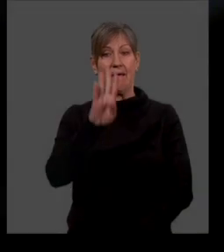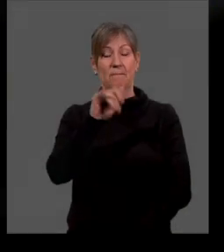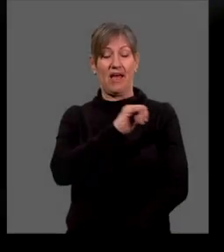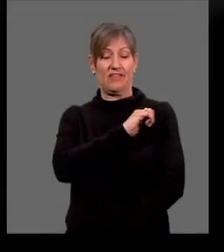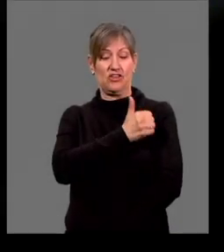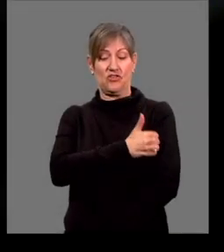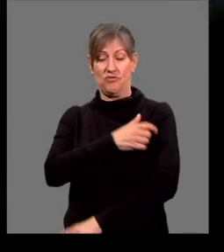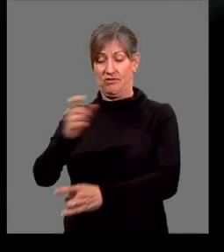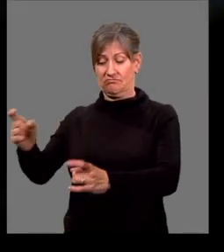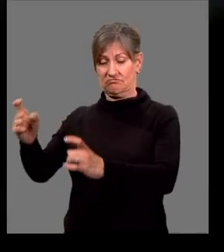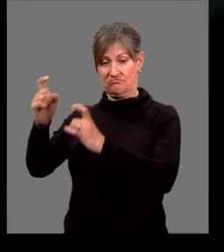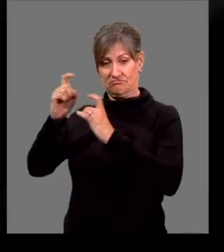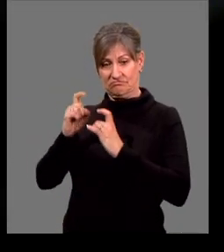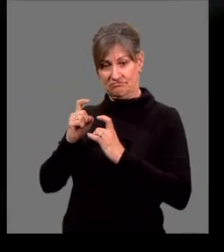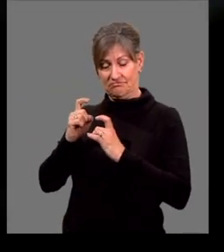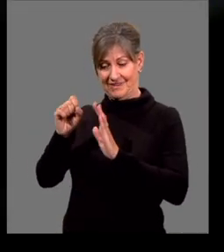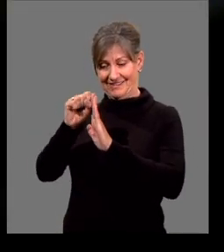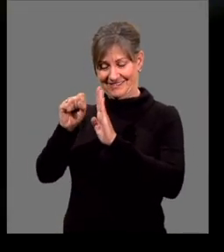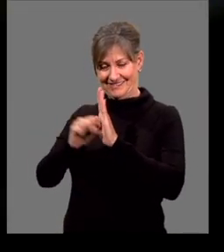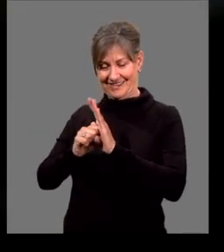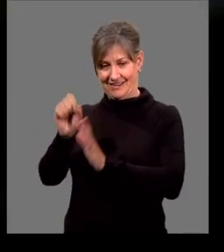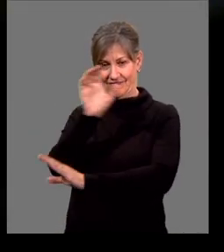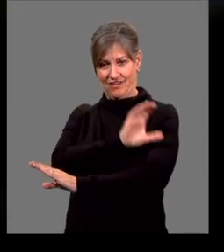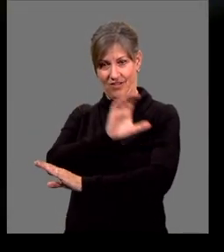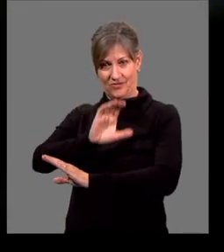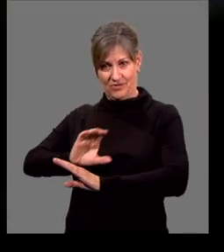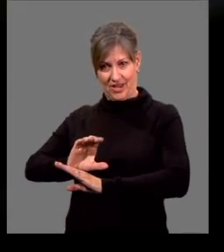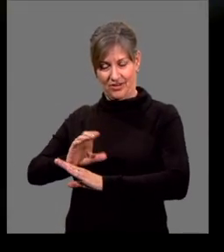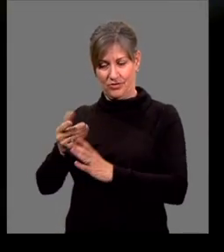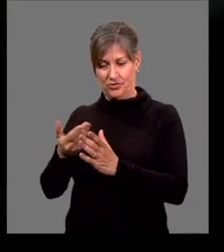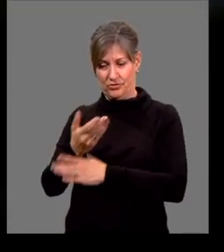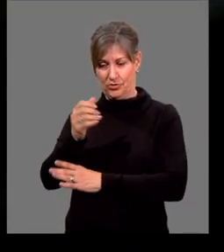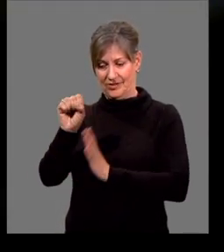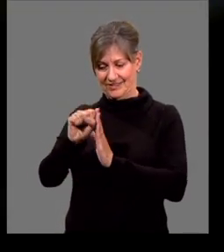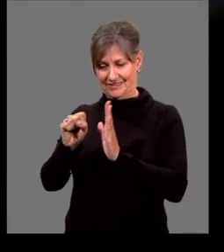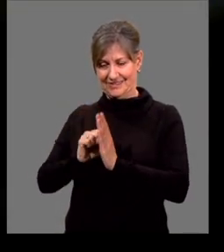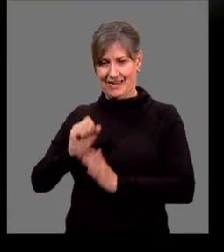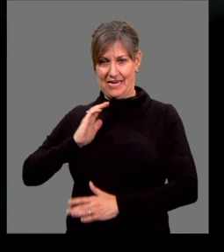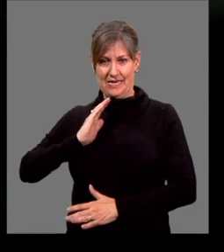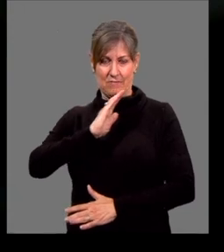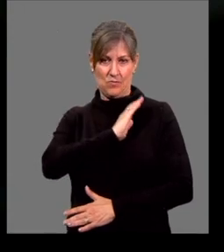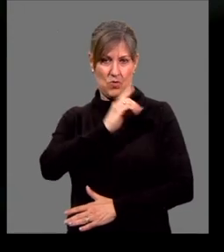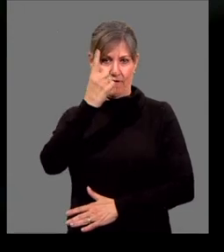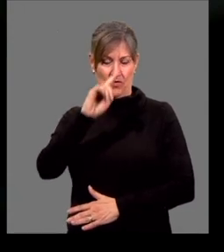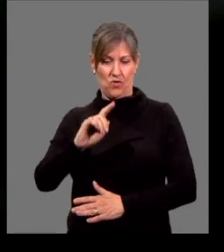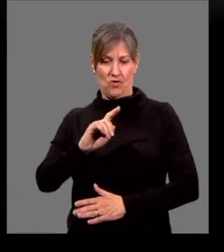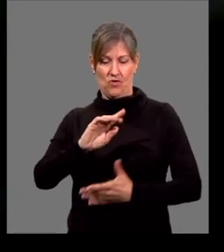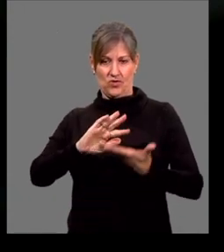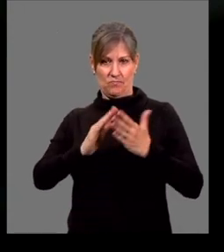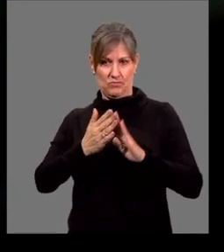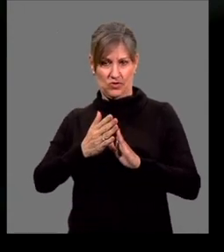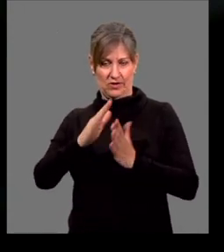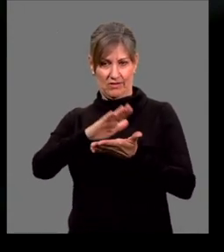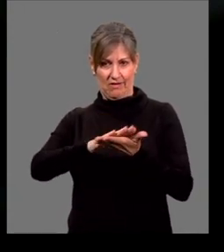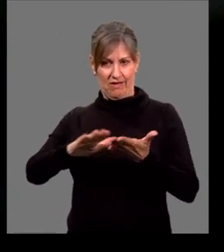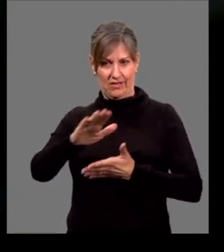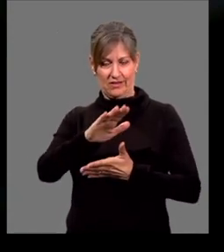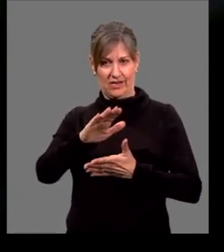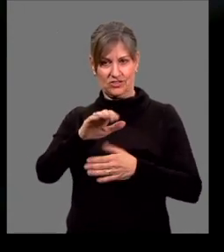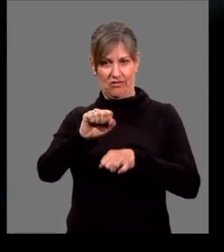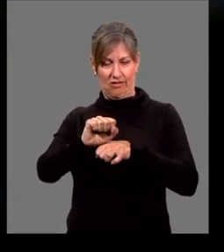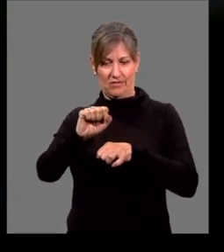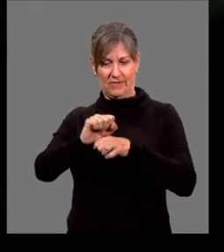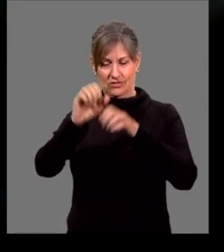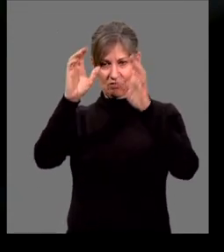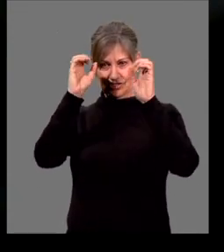By the authority vested in me by the State of Colorado through the State Board for Community Colleges and